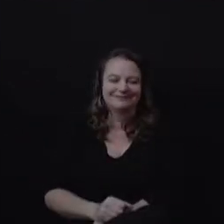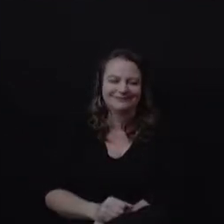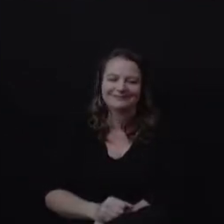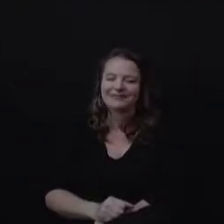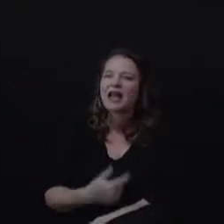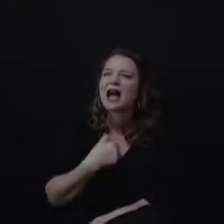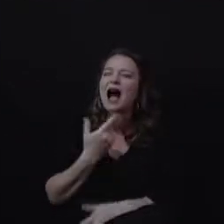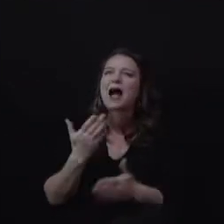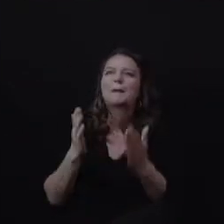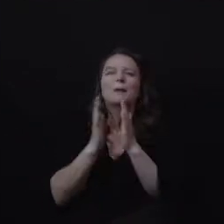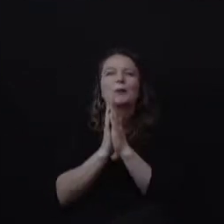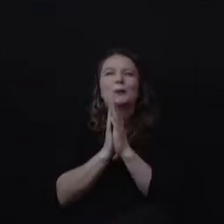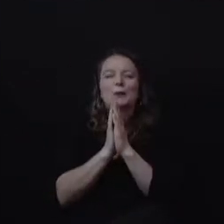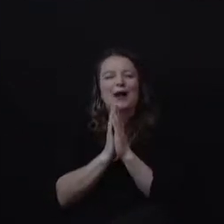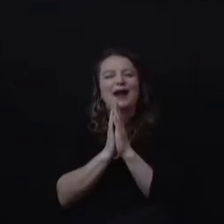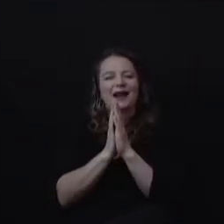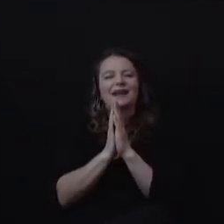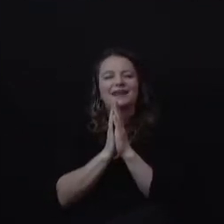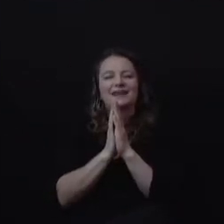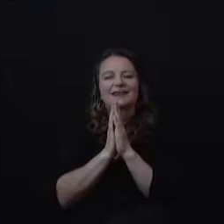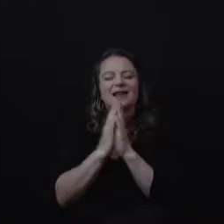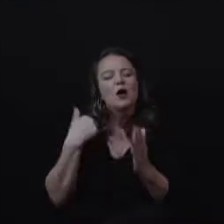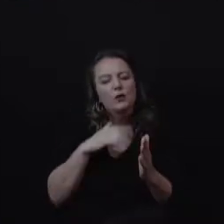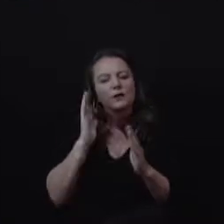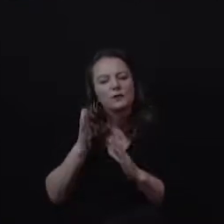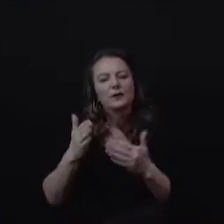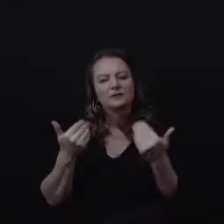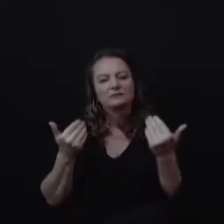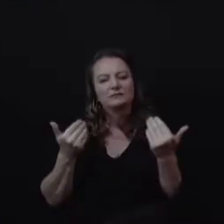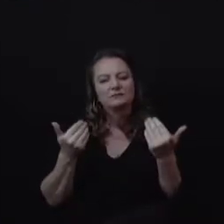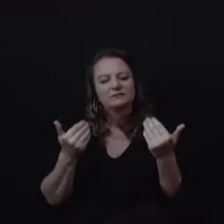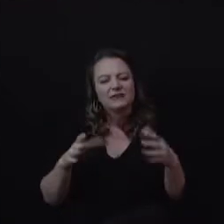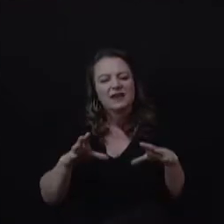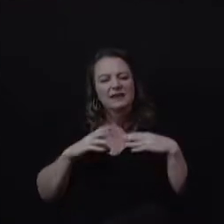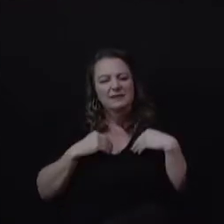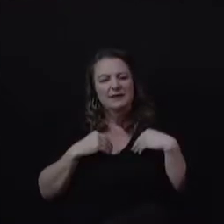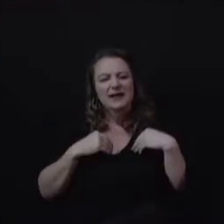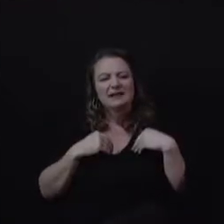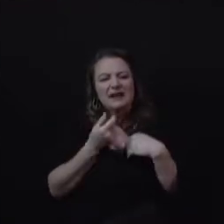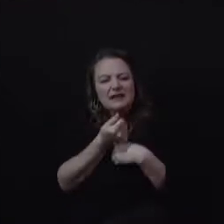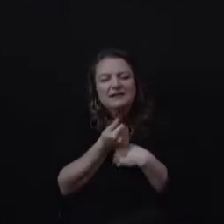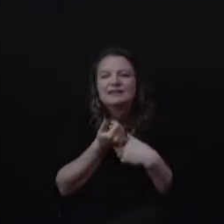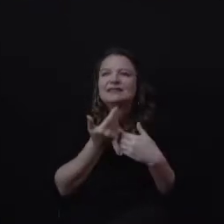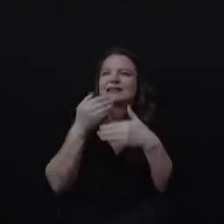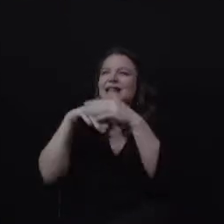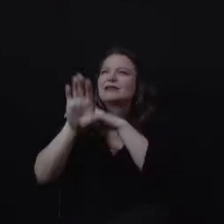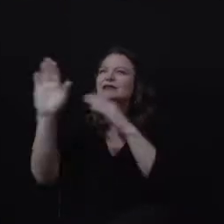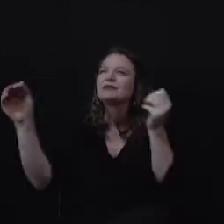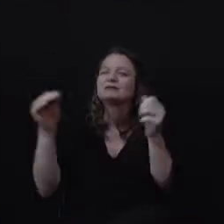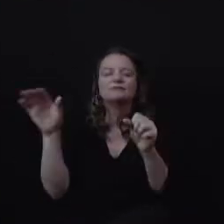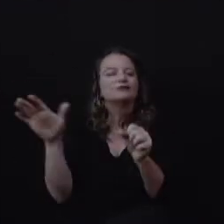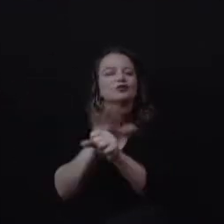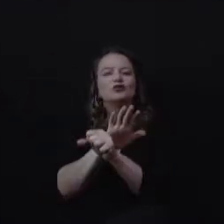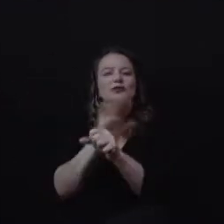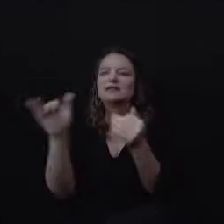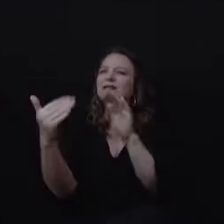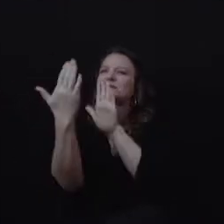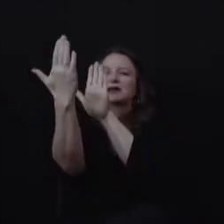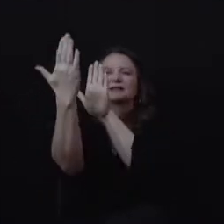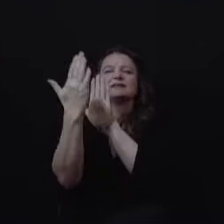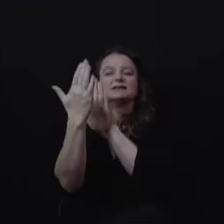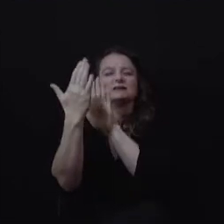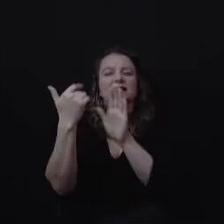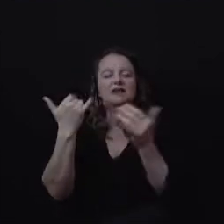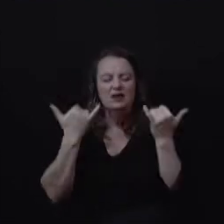And I pray that we would take the step into the fullness that you are inviting us to in your presence. Right now, I